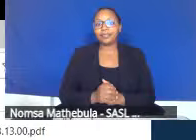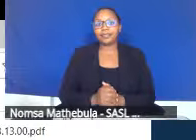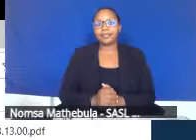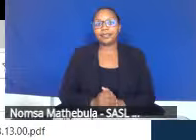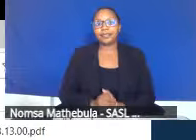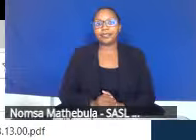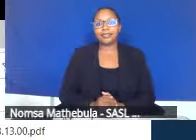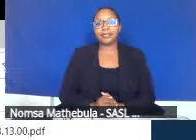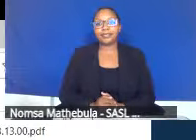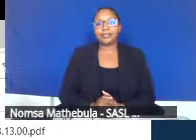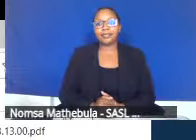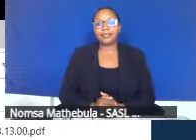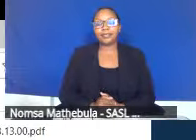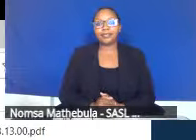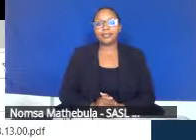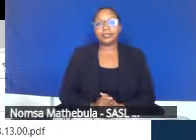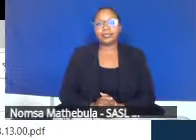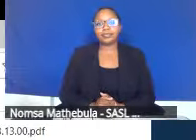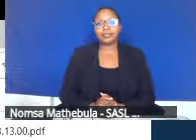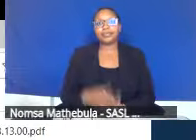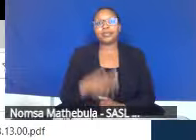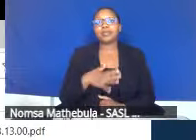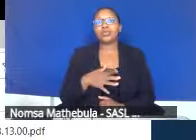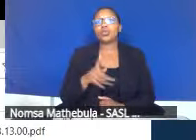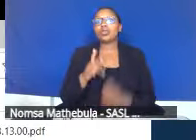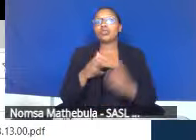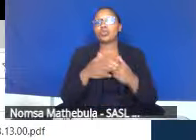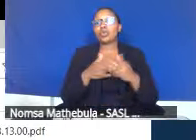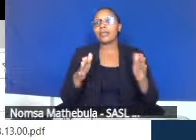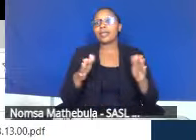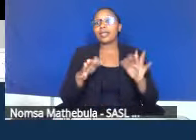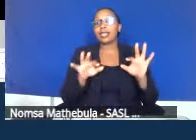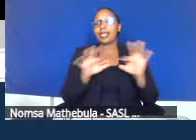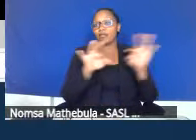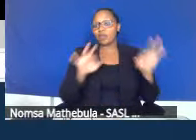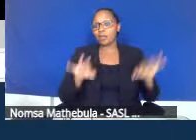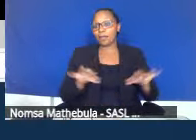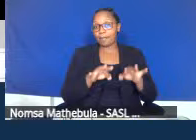Just want to open the form again.